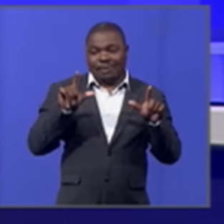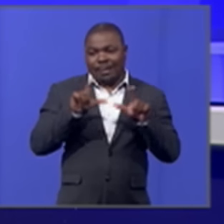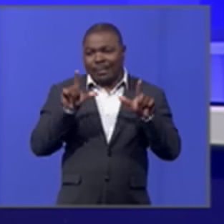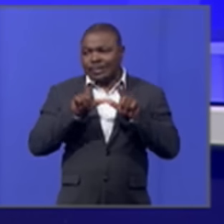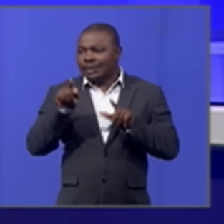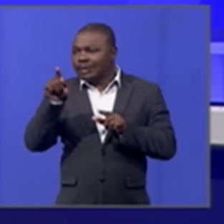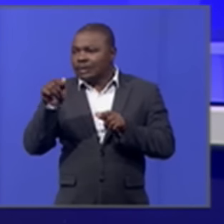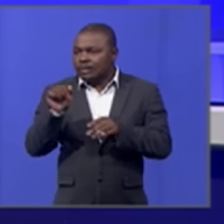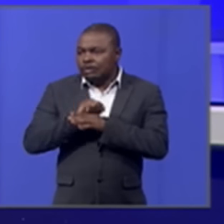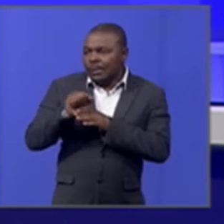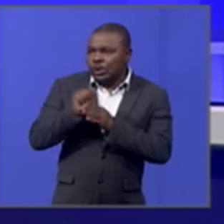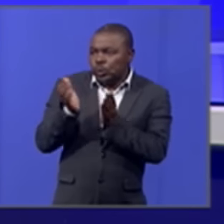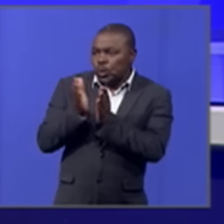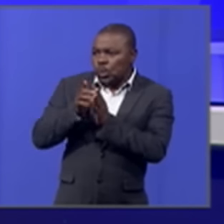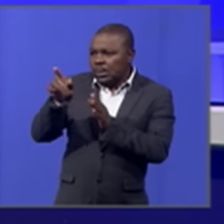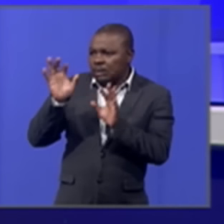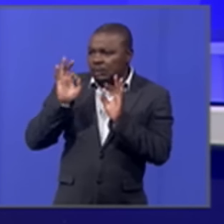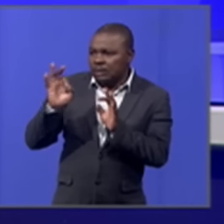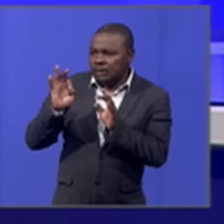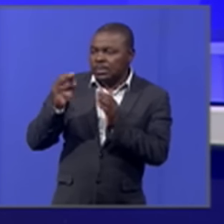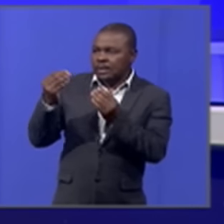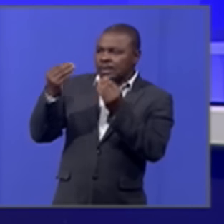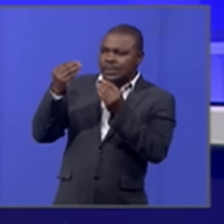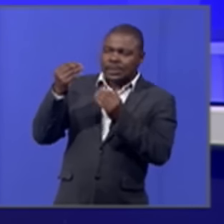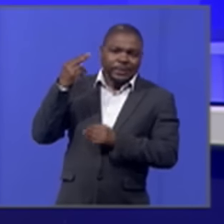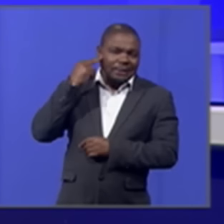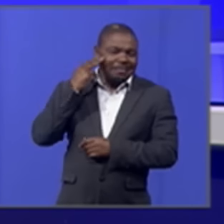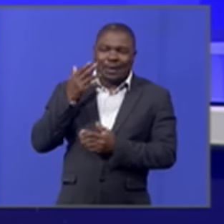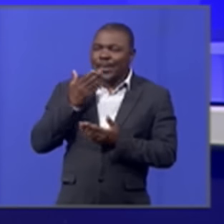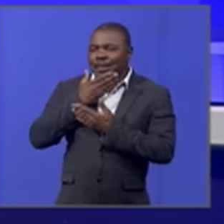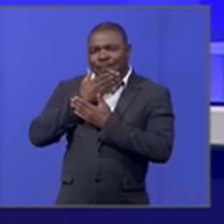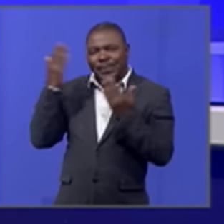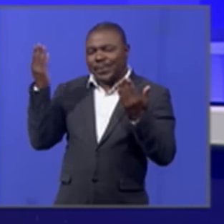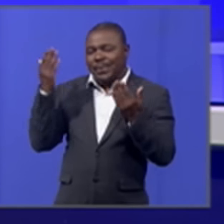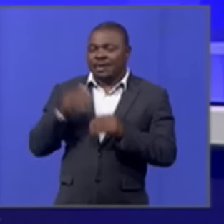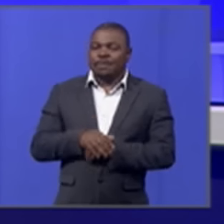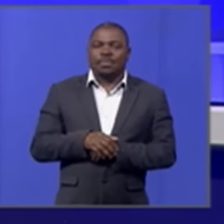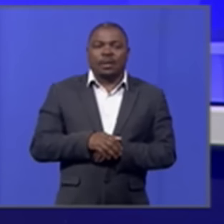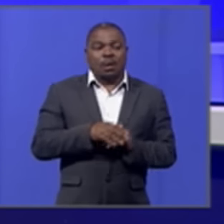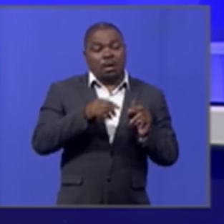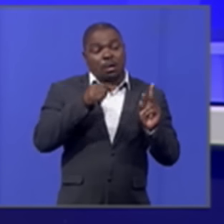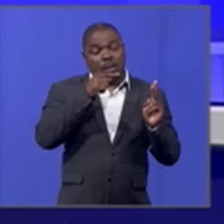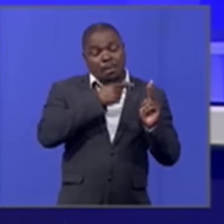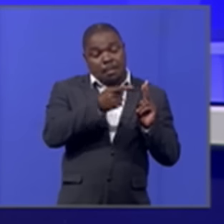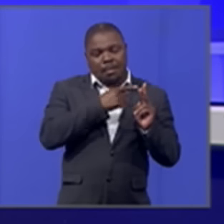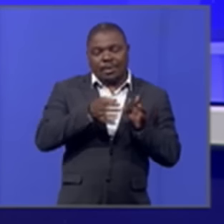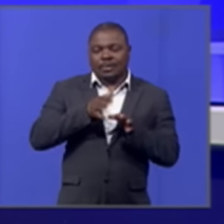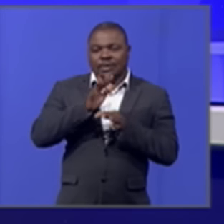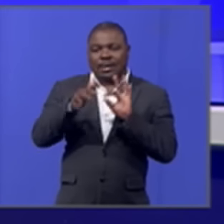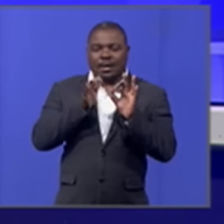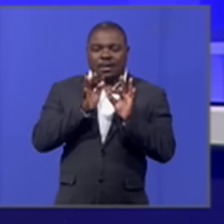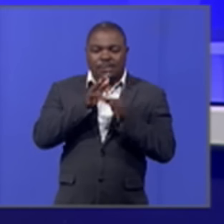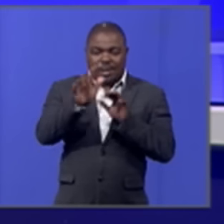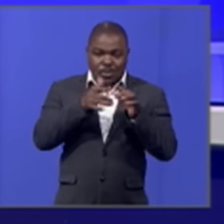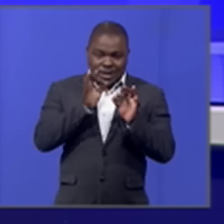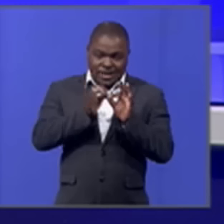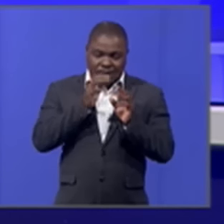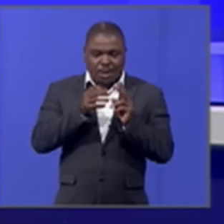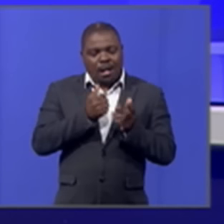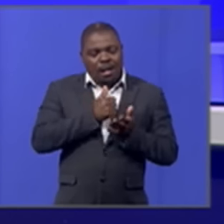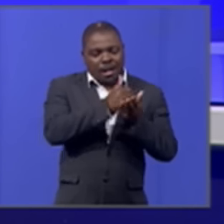tsa go kgweetsa tse di tlamelang batho ba ba tshelang ka bogole. Ba ne ba tsamaya le moranodi wa puo ya diatla mo thutong